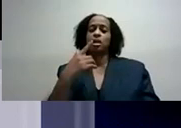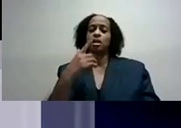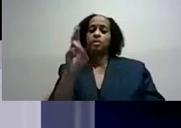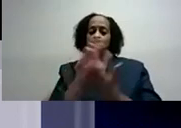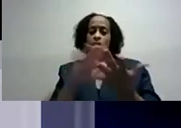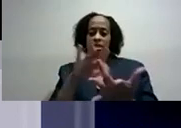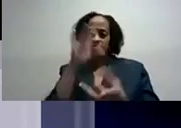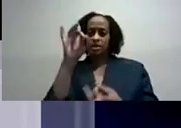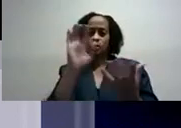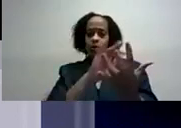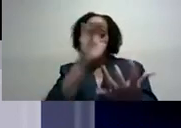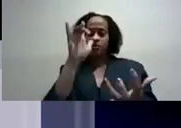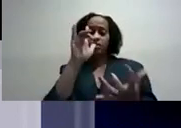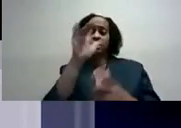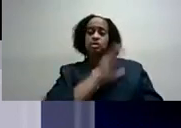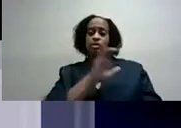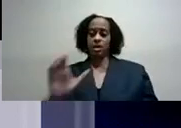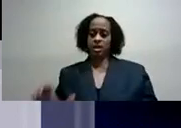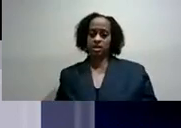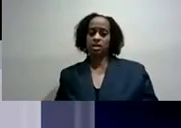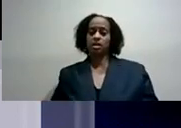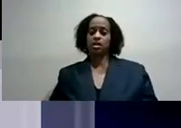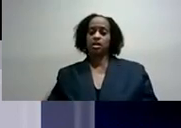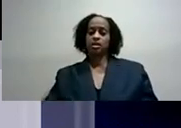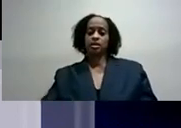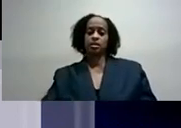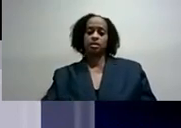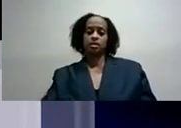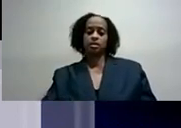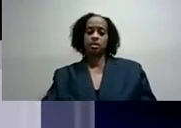Spirit glorifies Christ. Our hearts